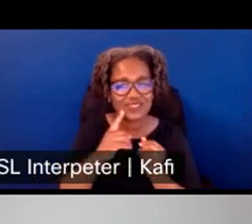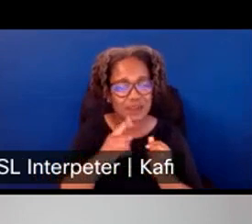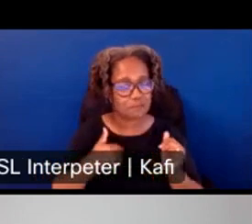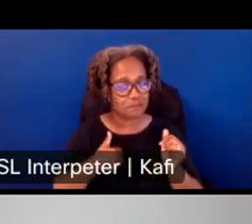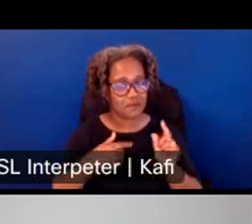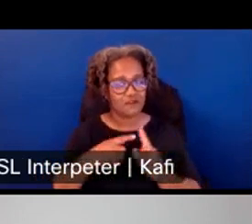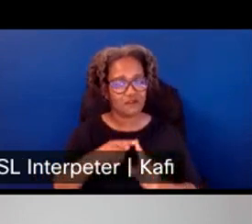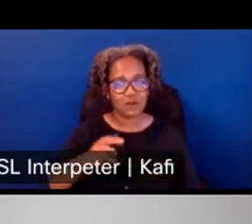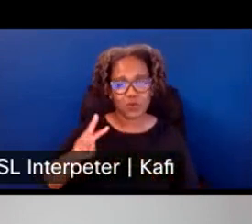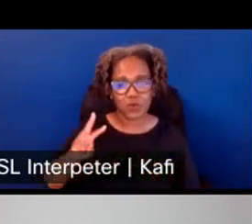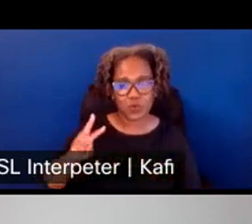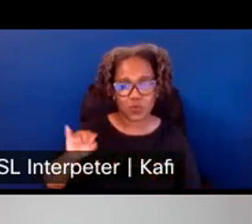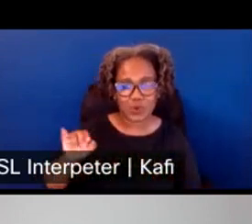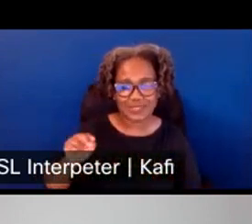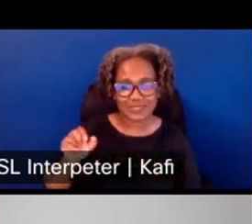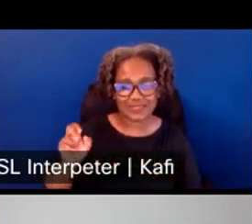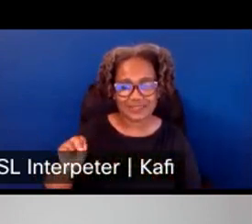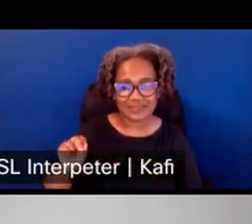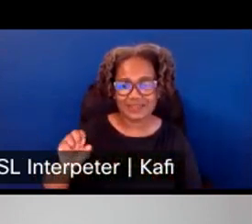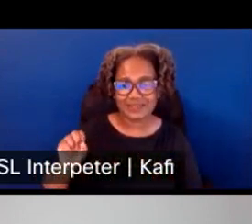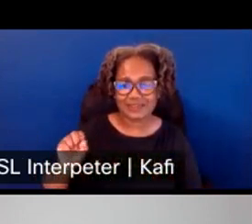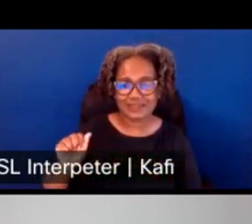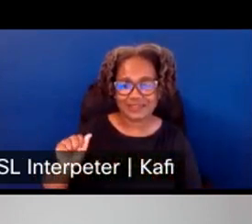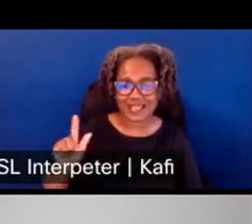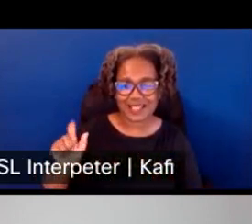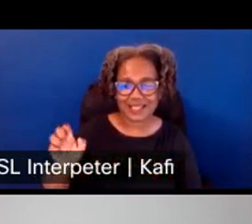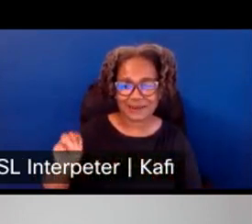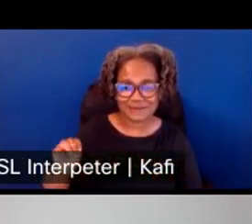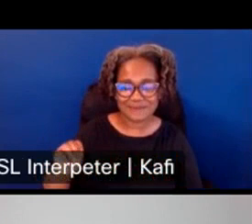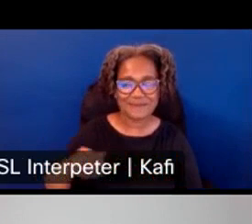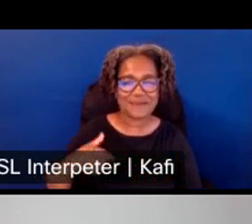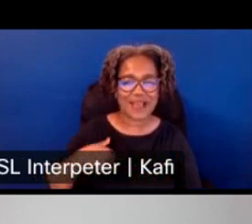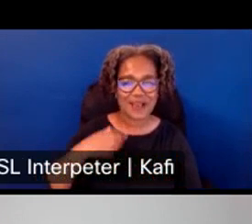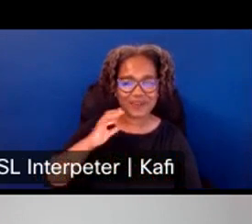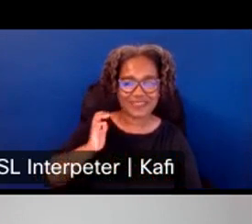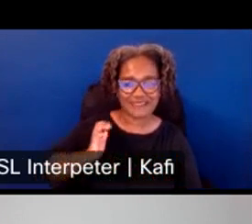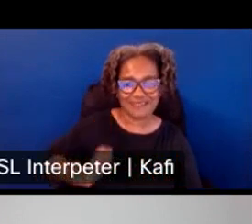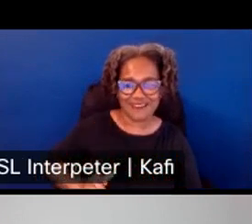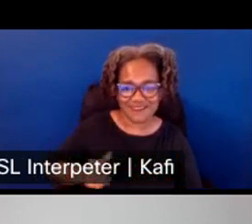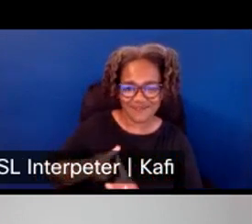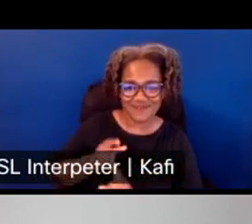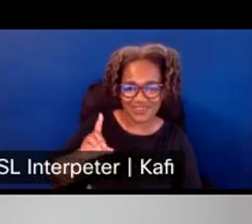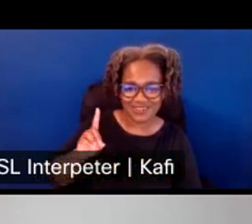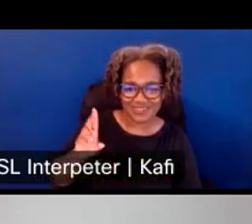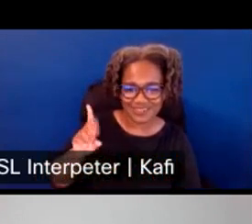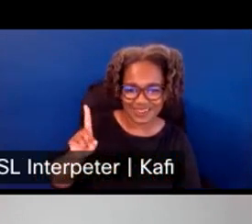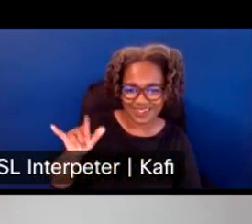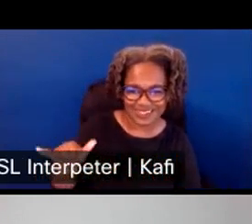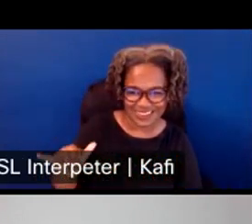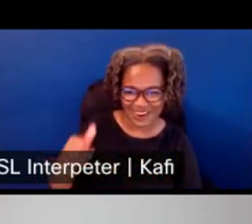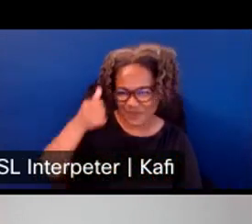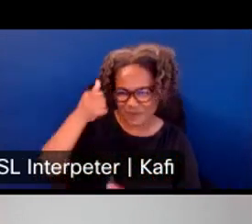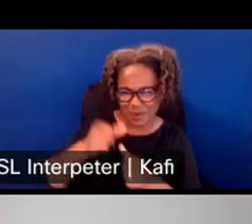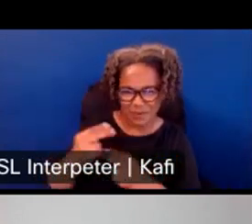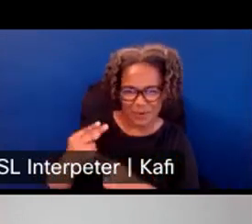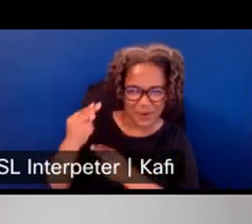client of their salon on the Dudley University. Great memories. Thank you for sharing that. That's wonderful. I don't know if anyone